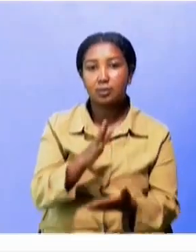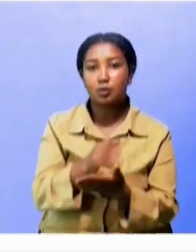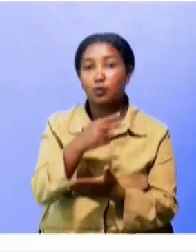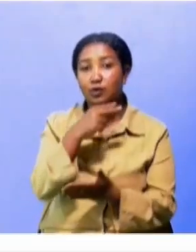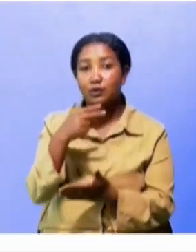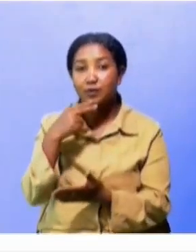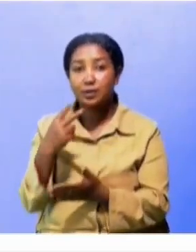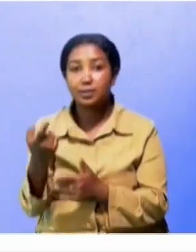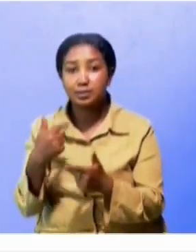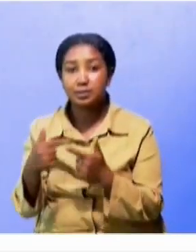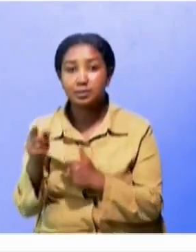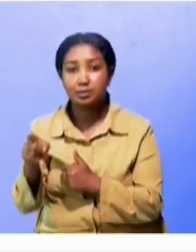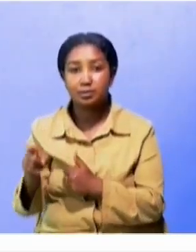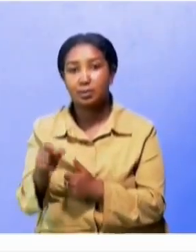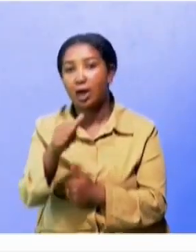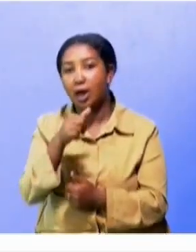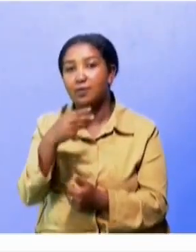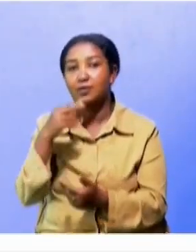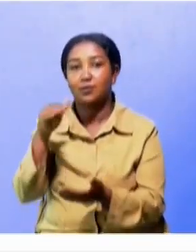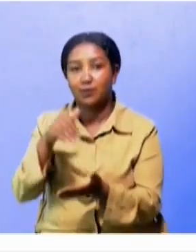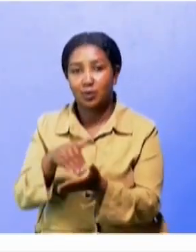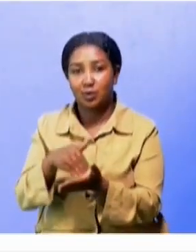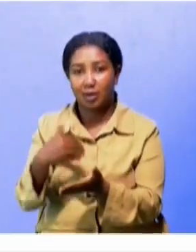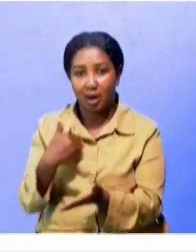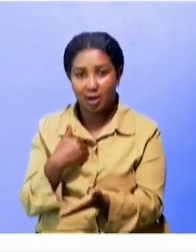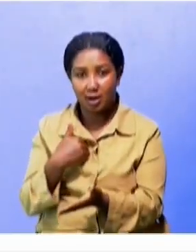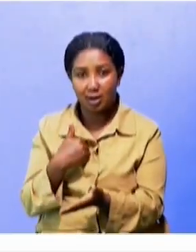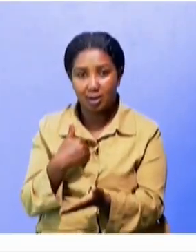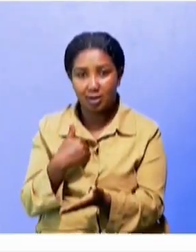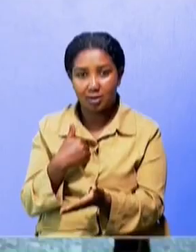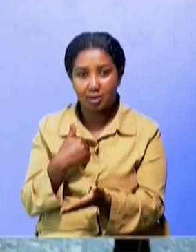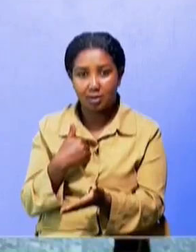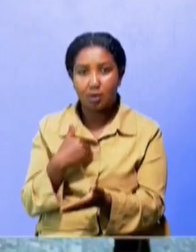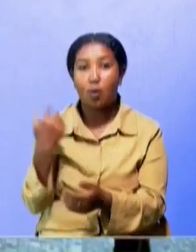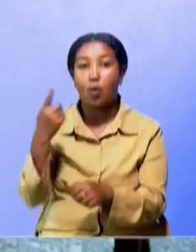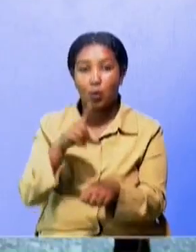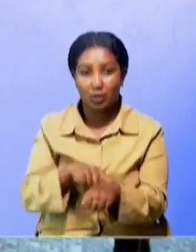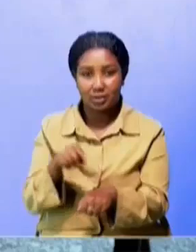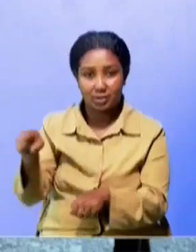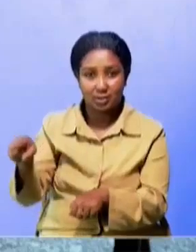verbs? There is another verb of frequency that is otherwise.